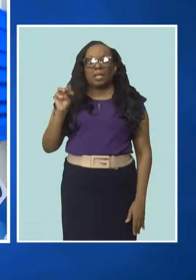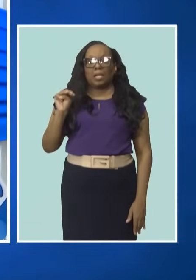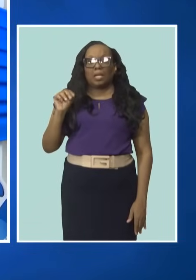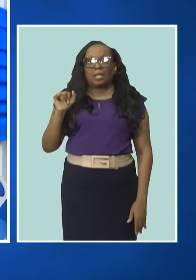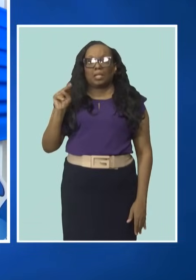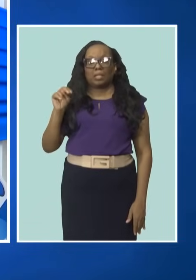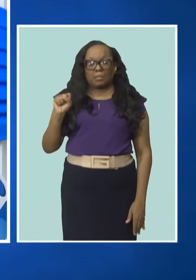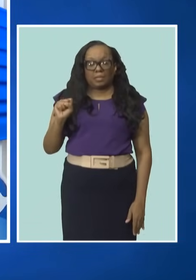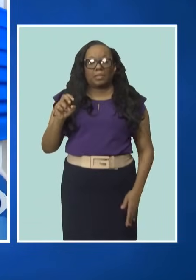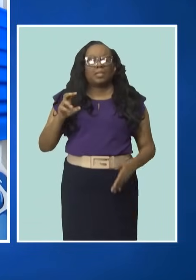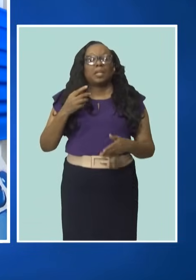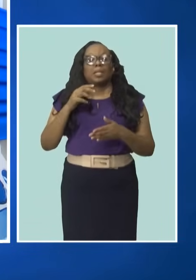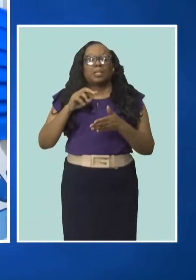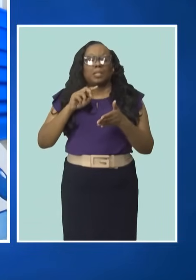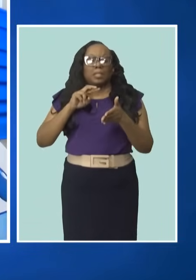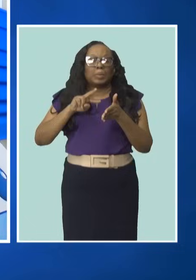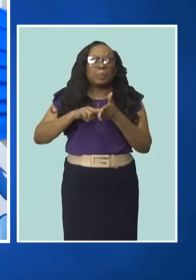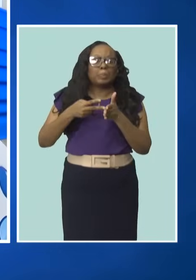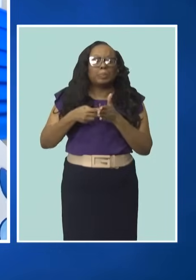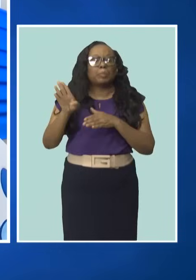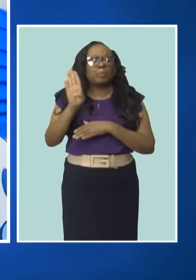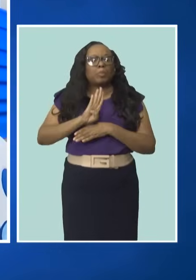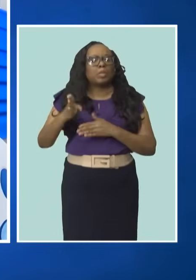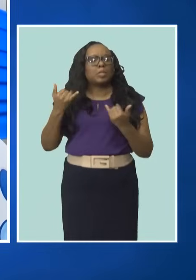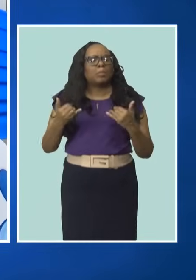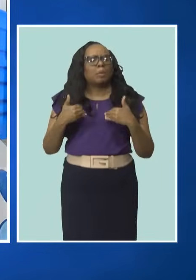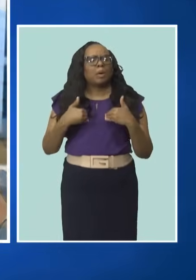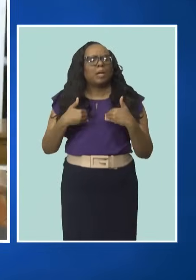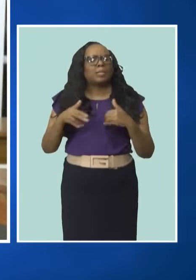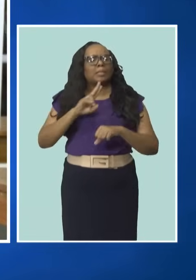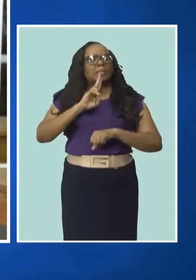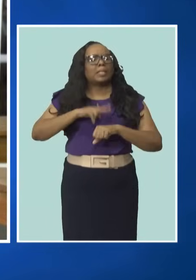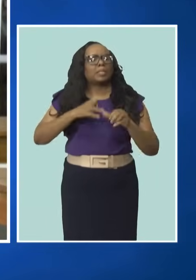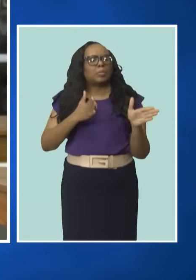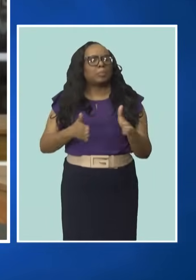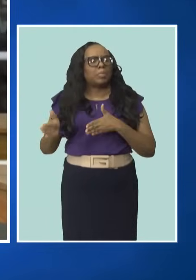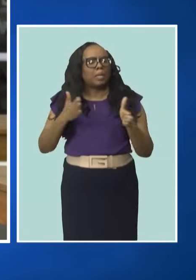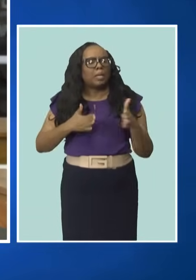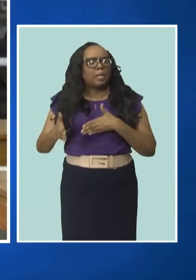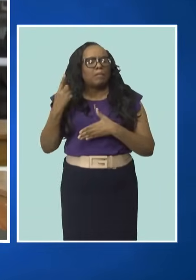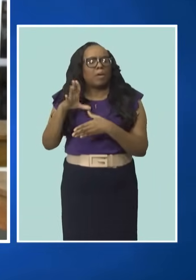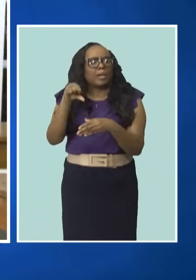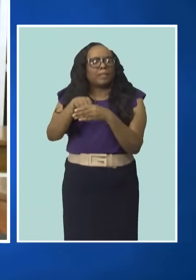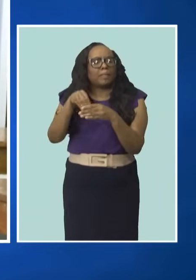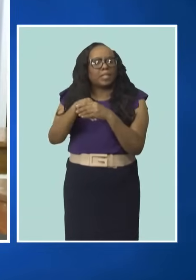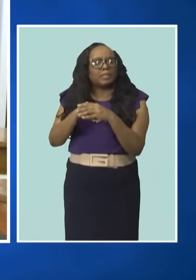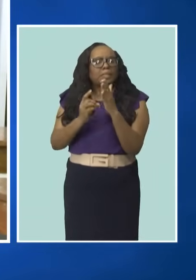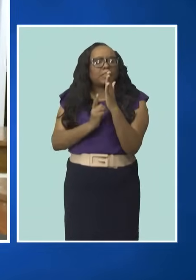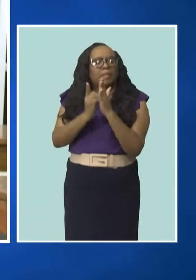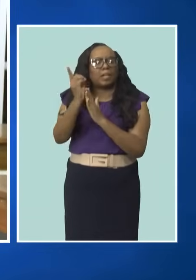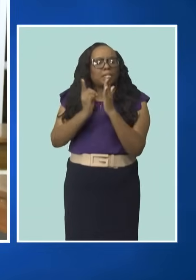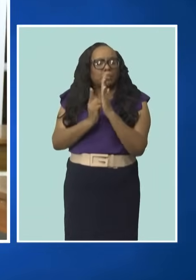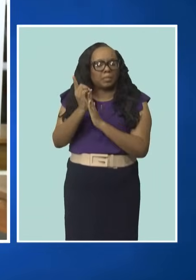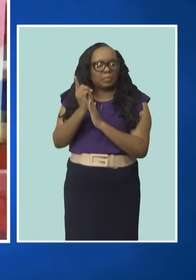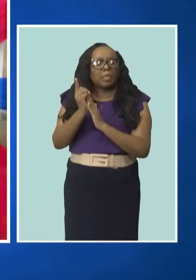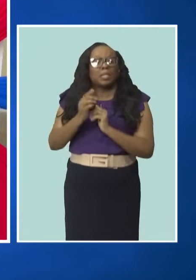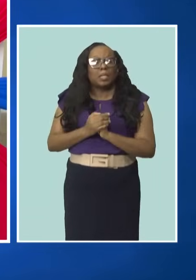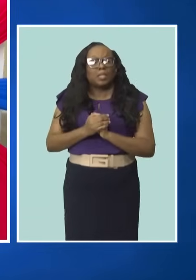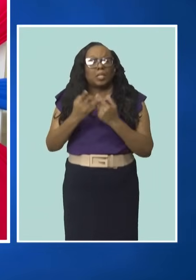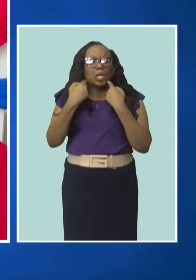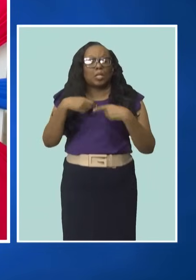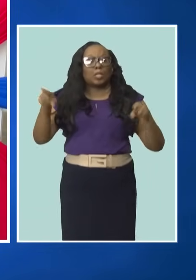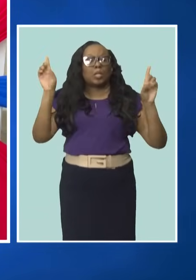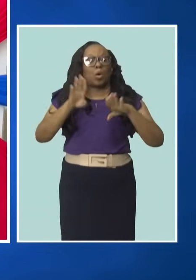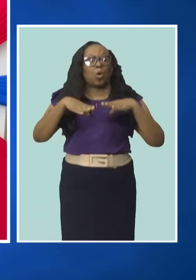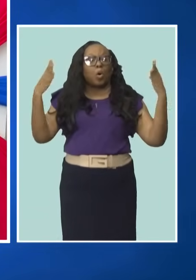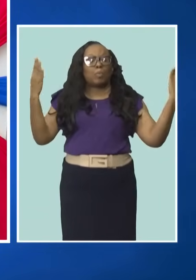a national framework for investment in the development of and support for the MSME sector. She made the announcement at the opening